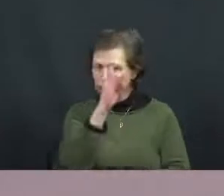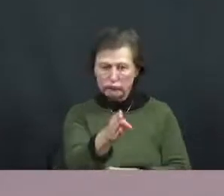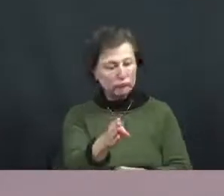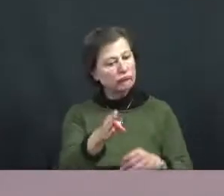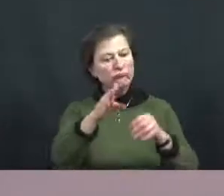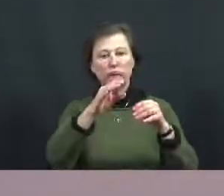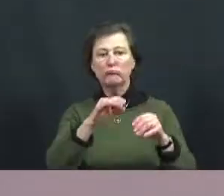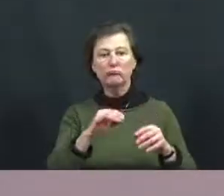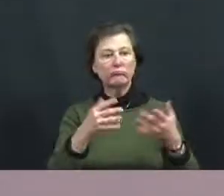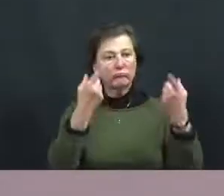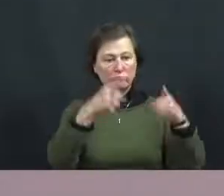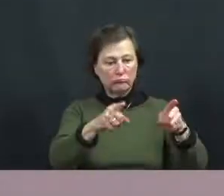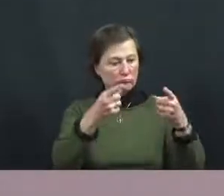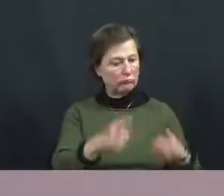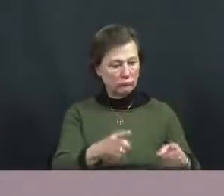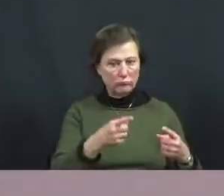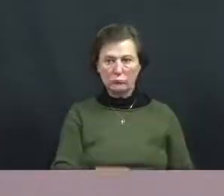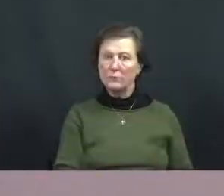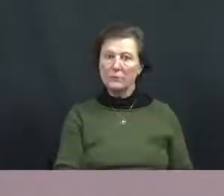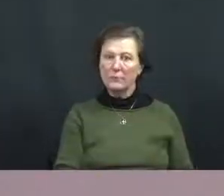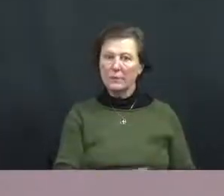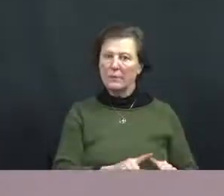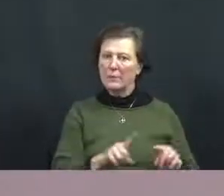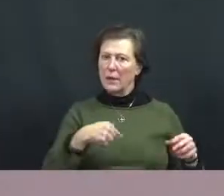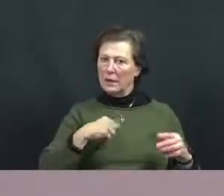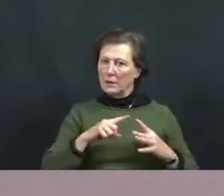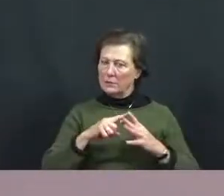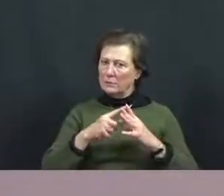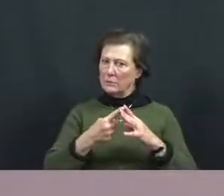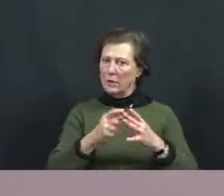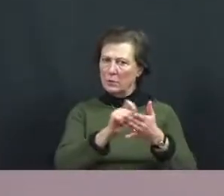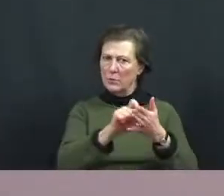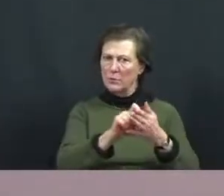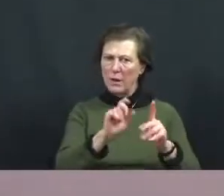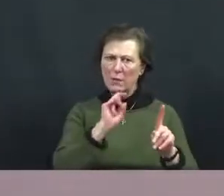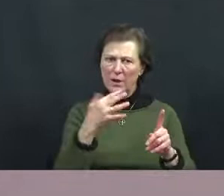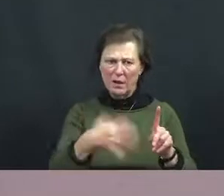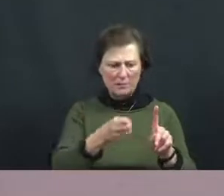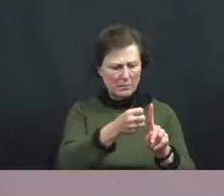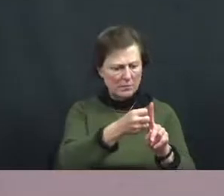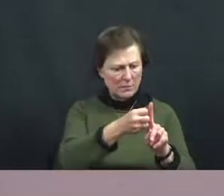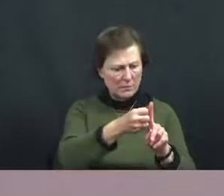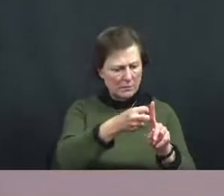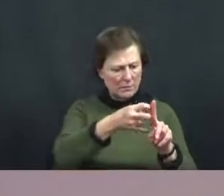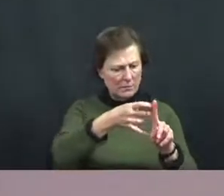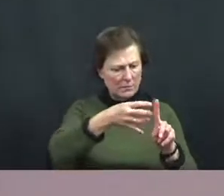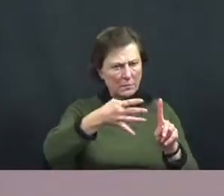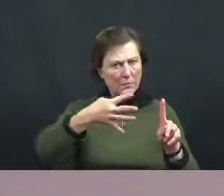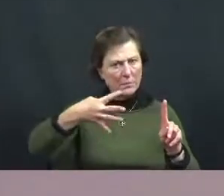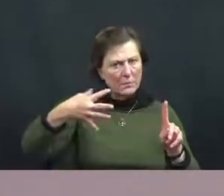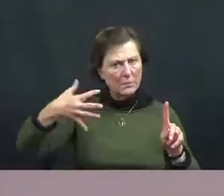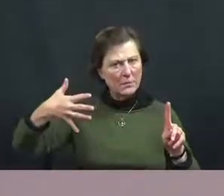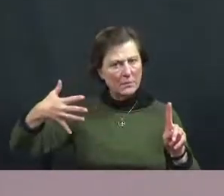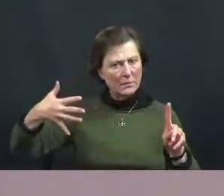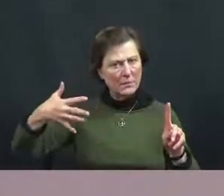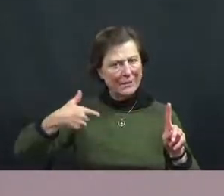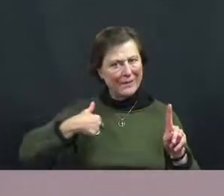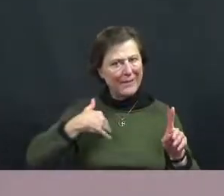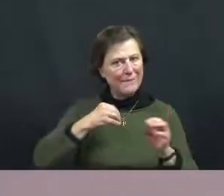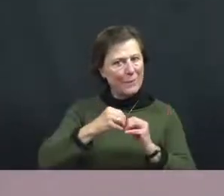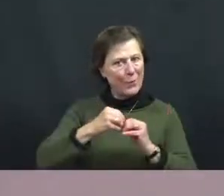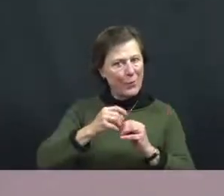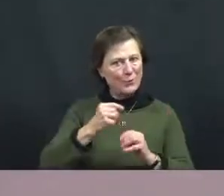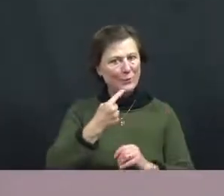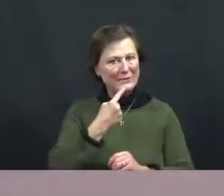straightforward account. But as I began to write it, it expanded. And I discovered that I had more to